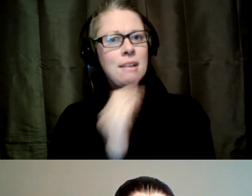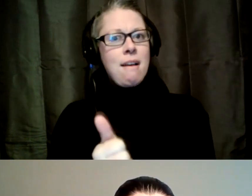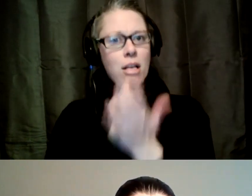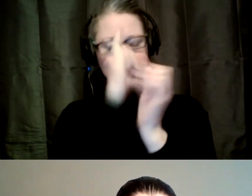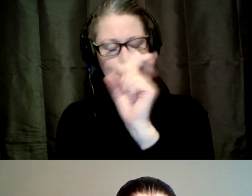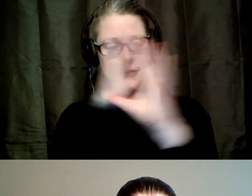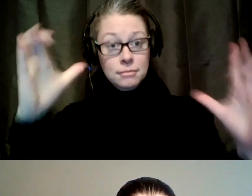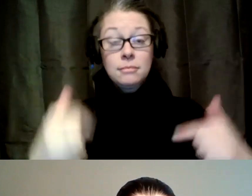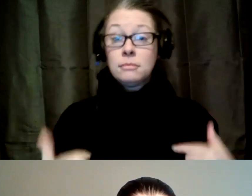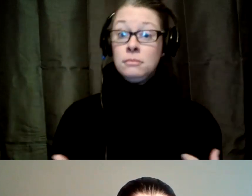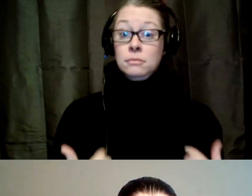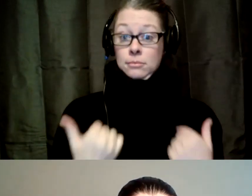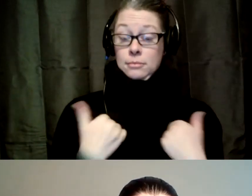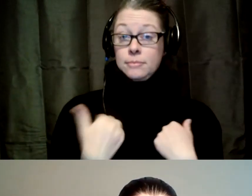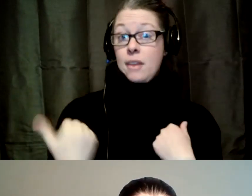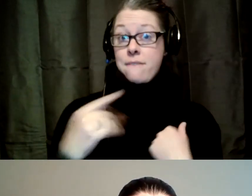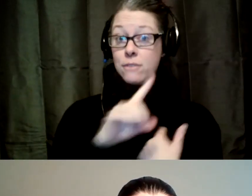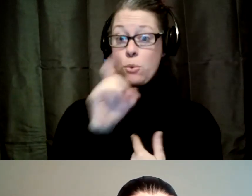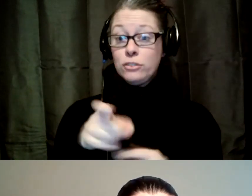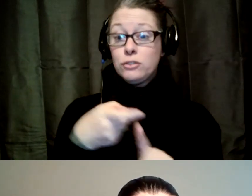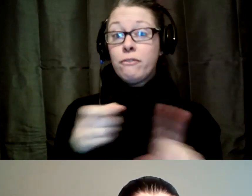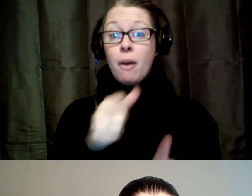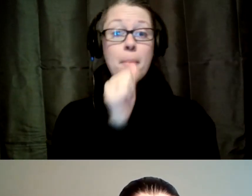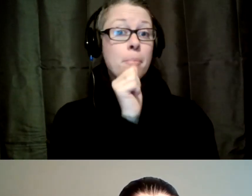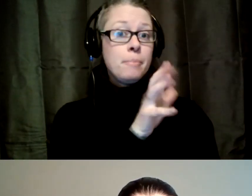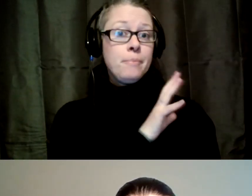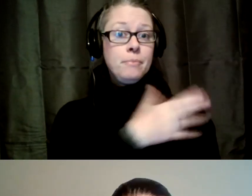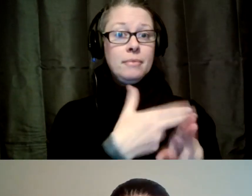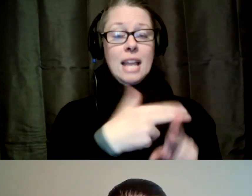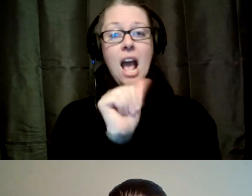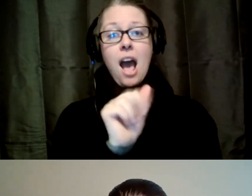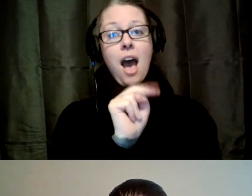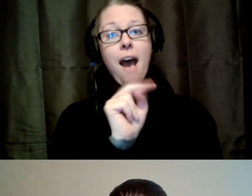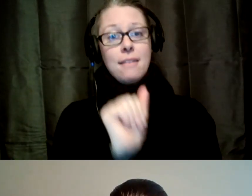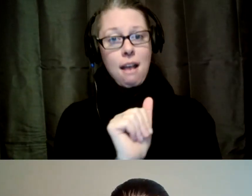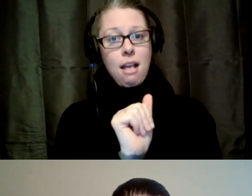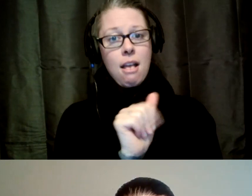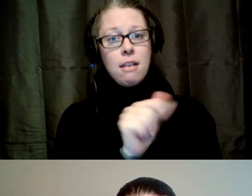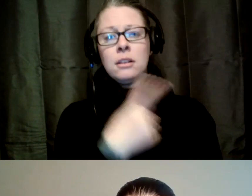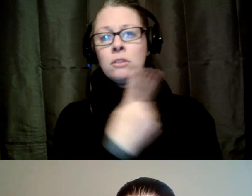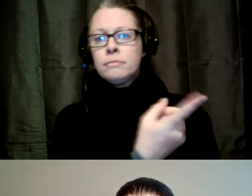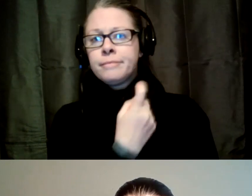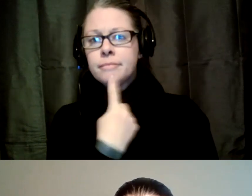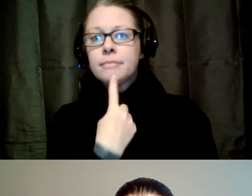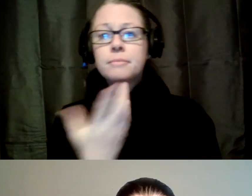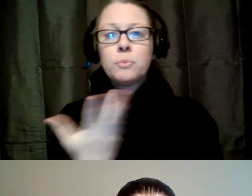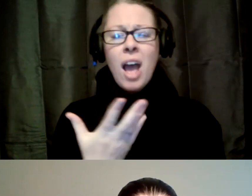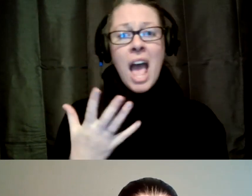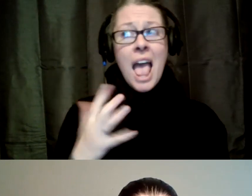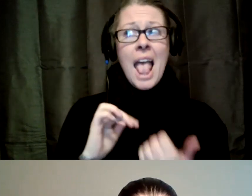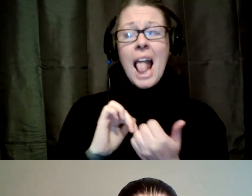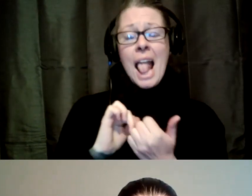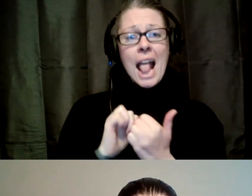have a question. This question is from Anna. She asks, how can I get the government to use my company